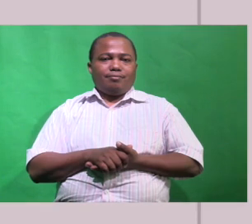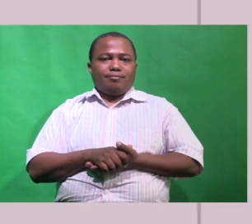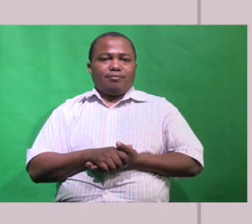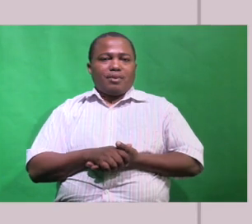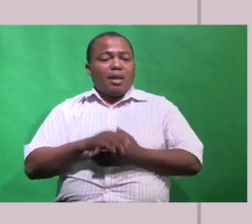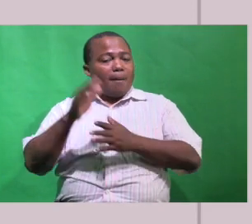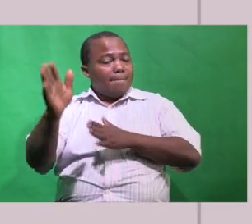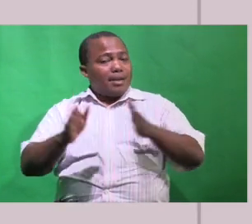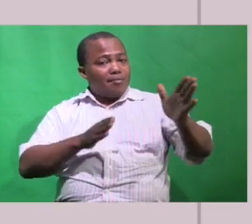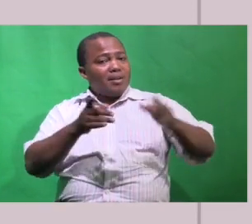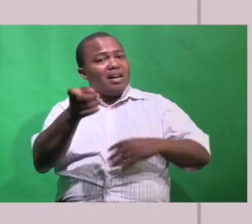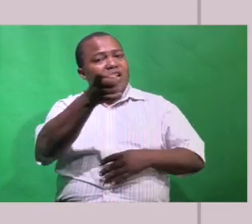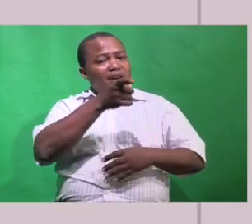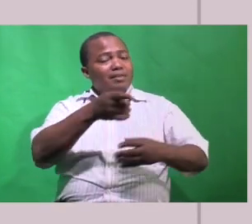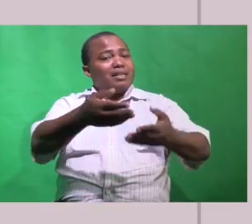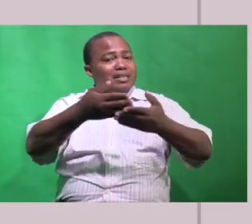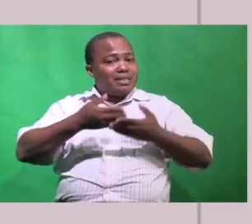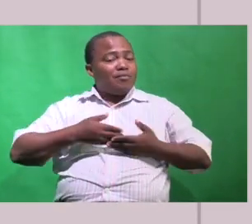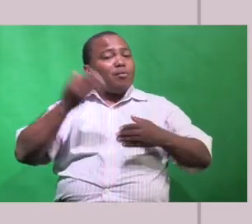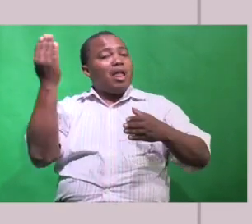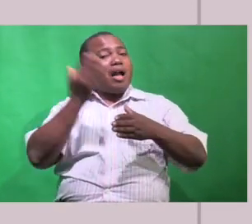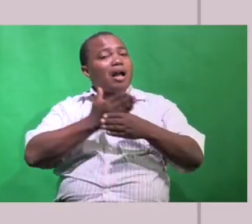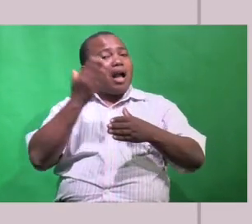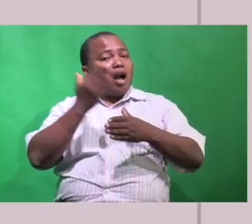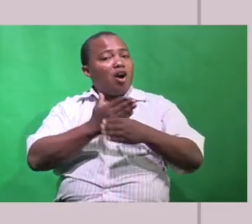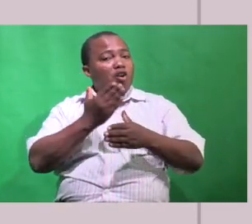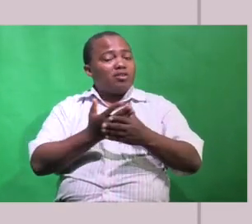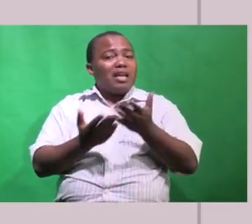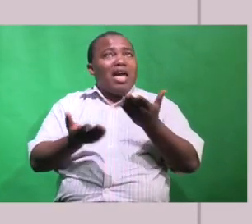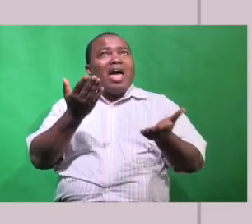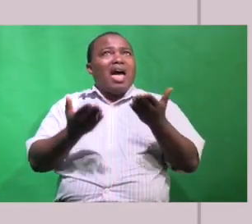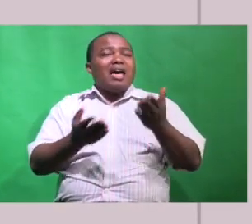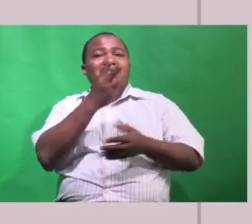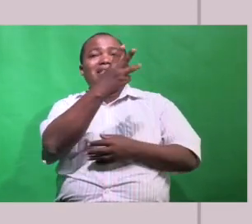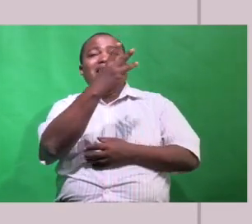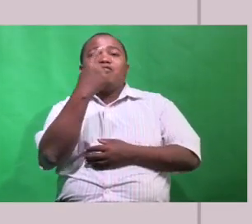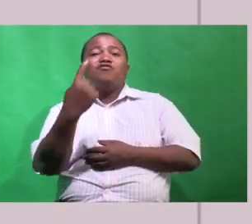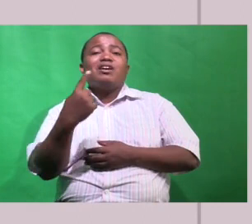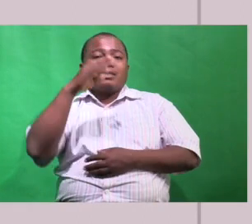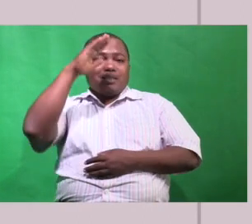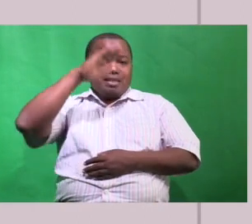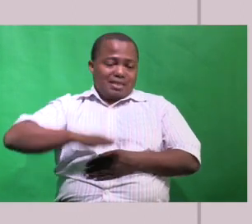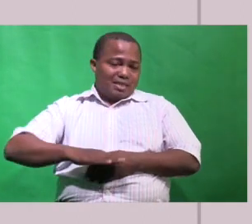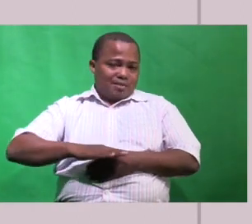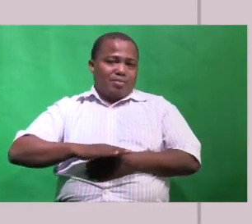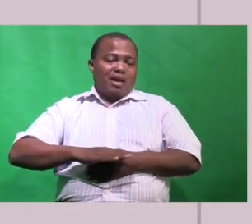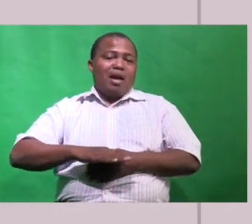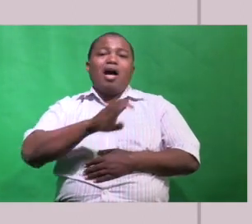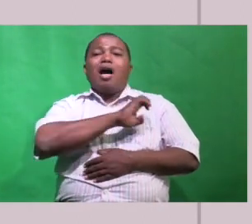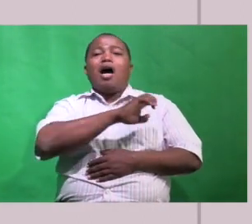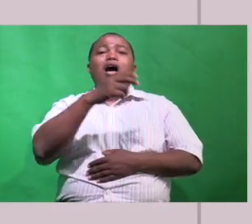Prepare rent receivable account as at 31st December